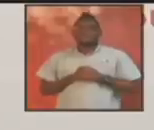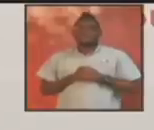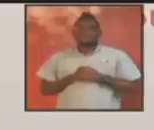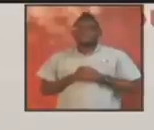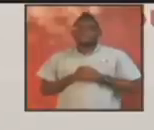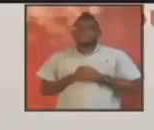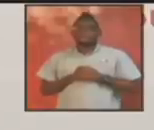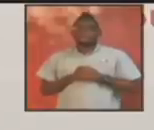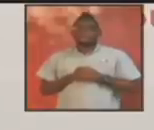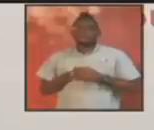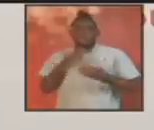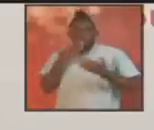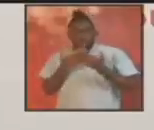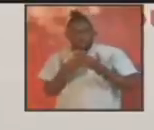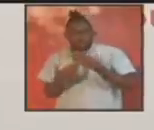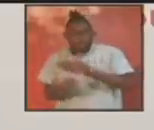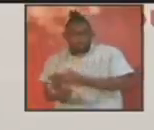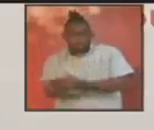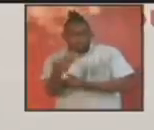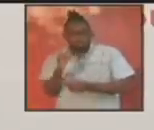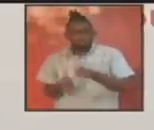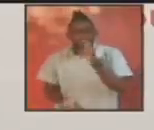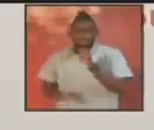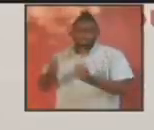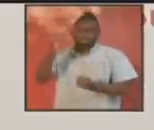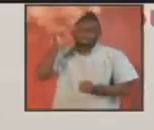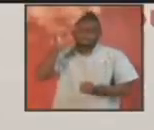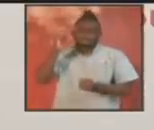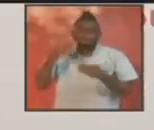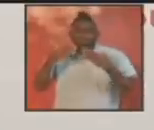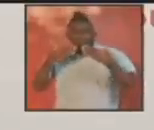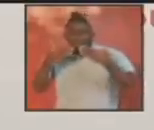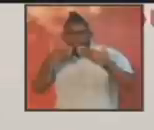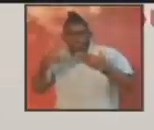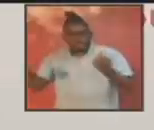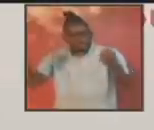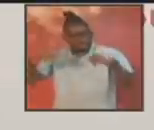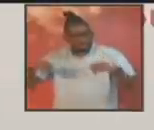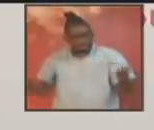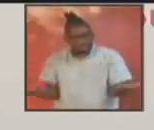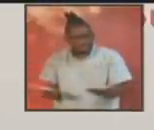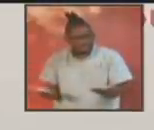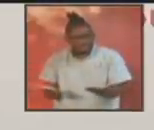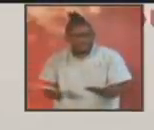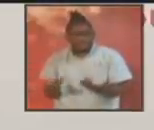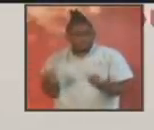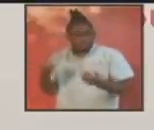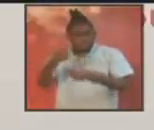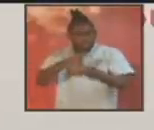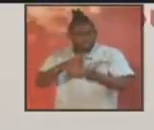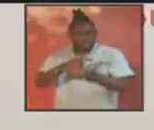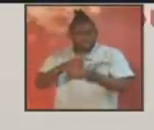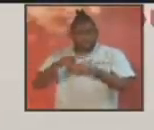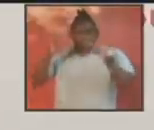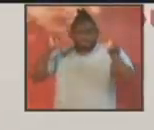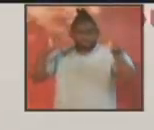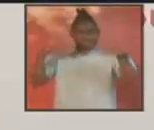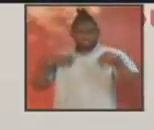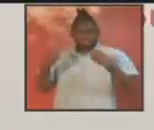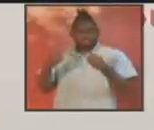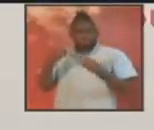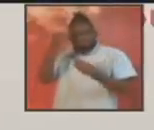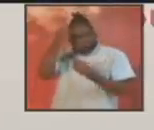Good morning, Trinidad and Tobago. Thank you for joining us at the Ministry of Health's virtual media conference on the